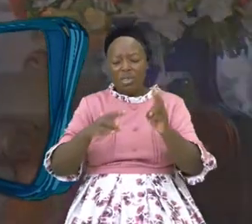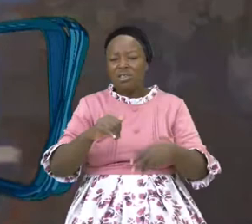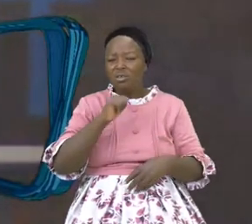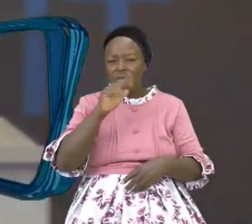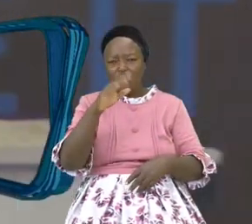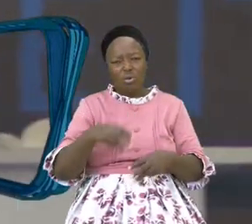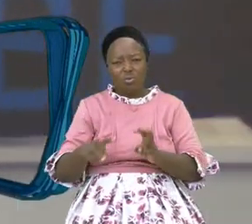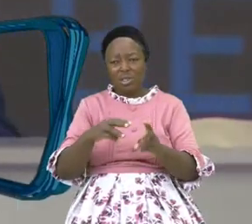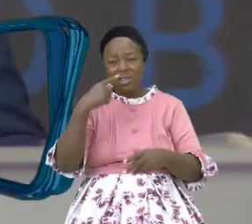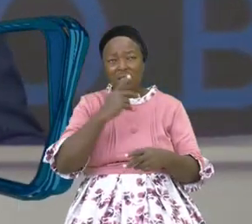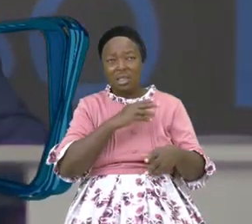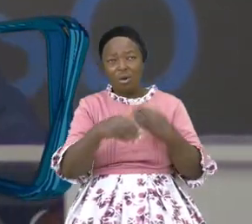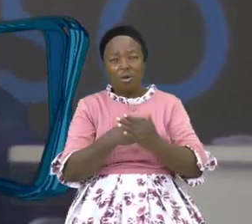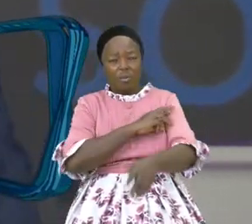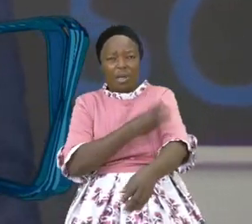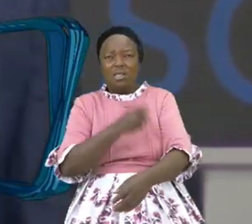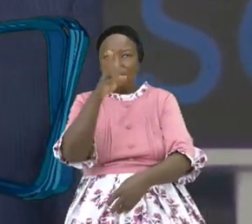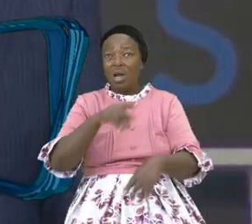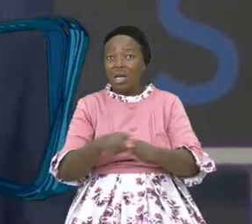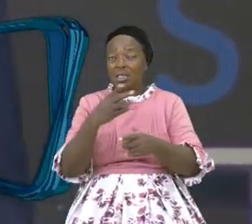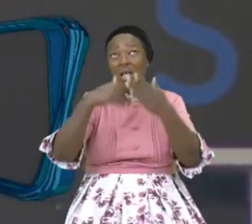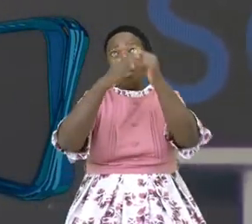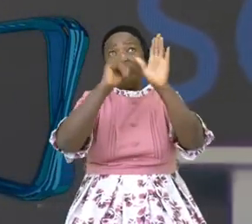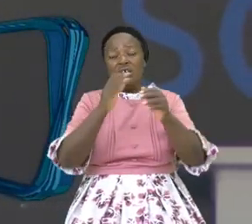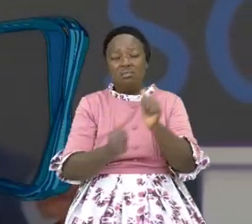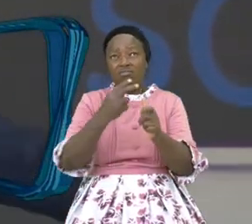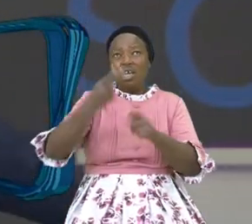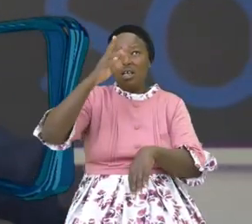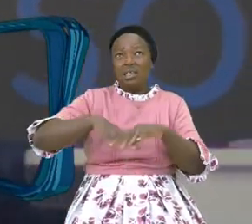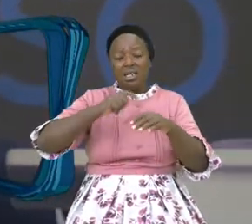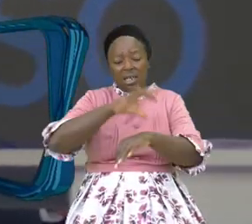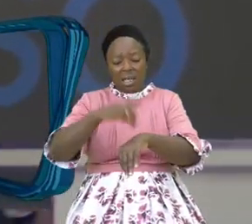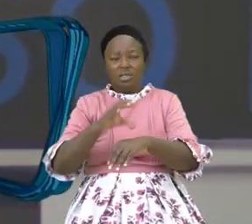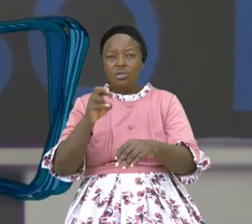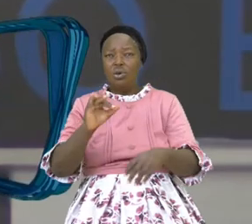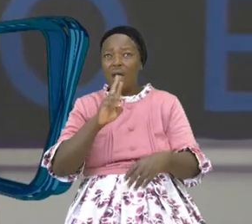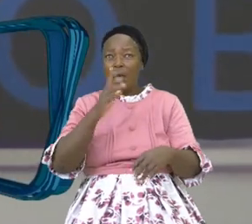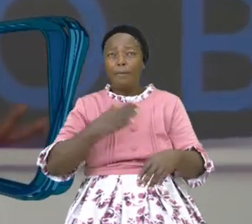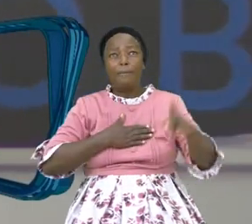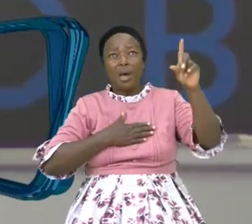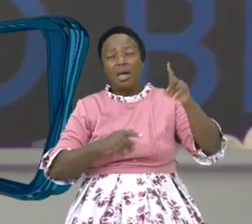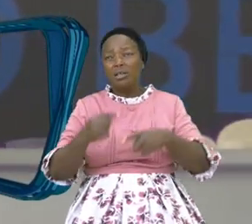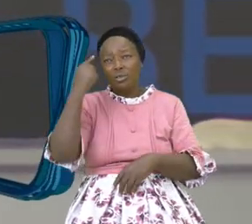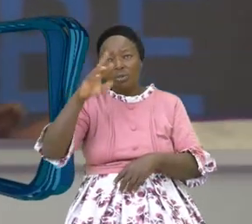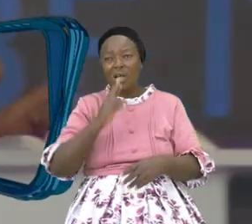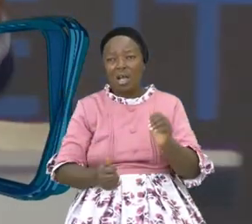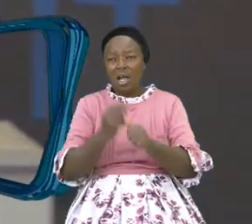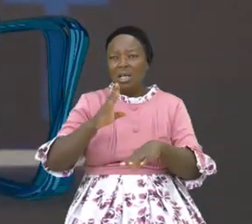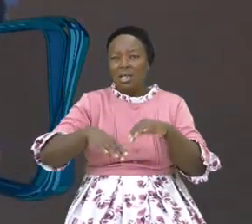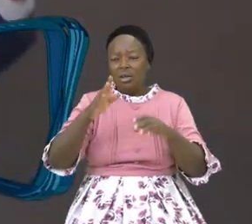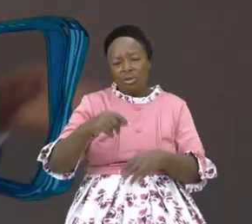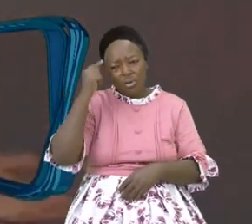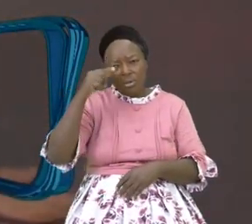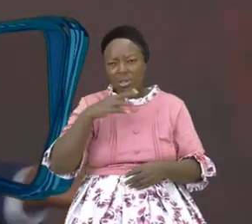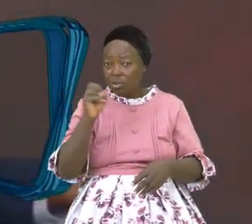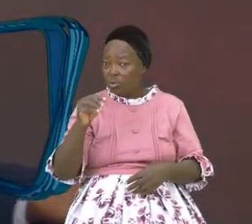the heaven is higher than the earth, so are my thoughts higher than your thoughts. And so he